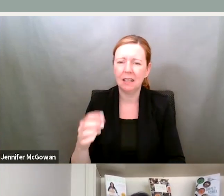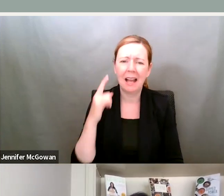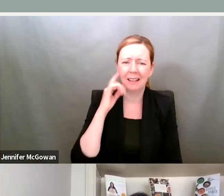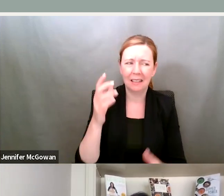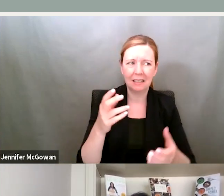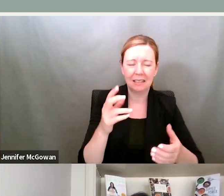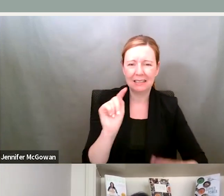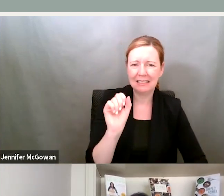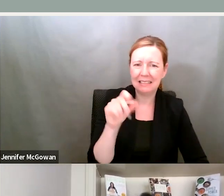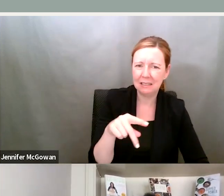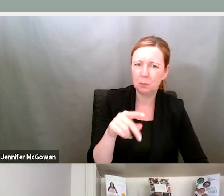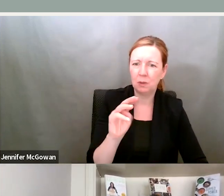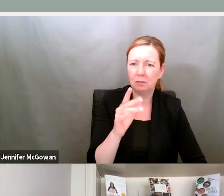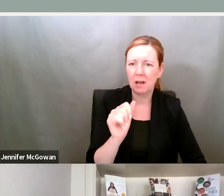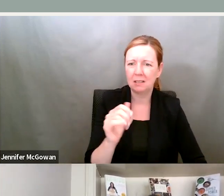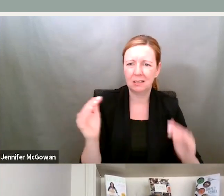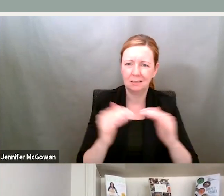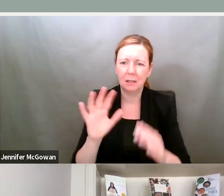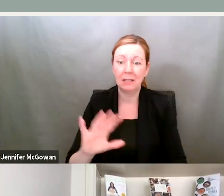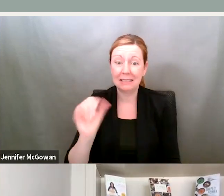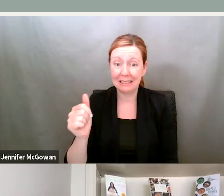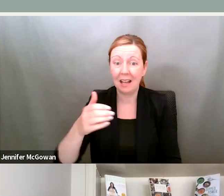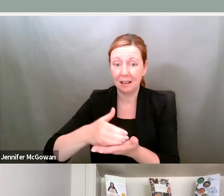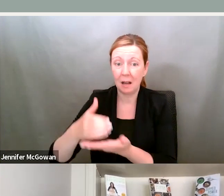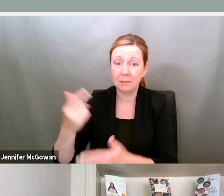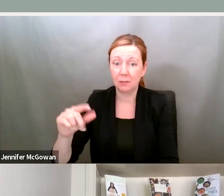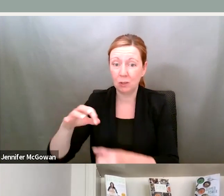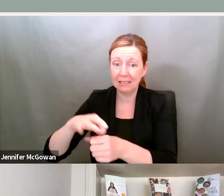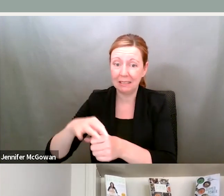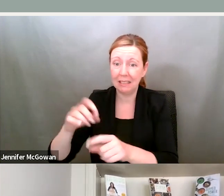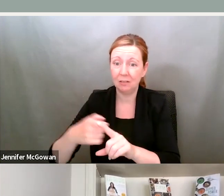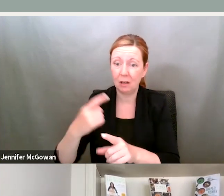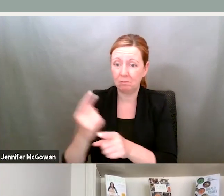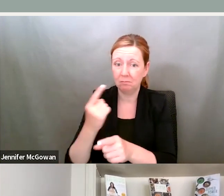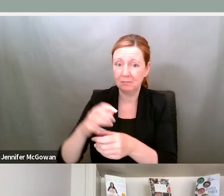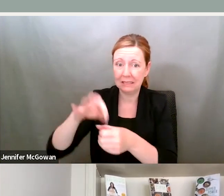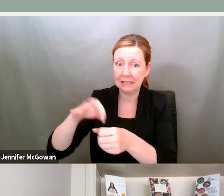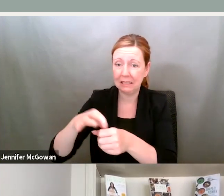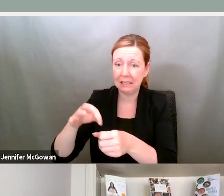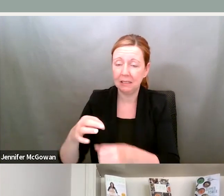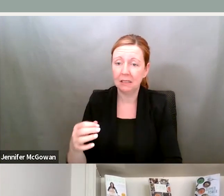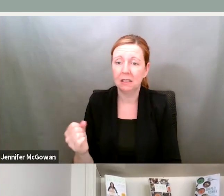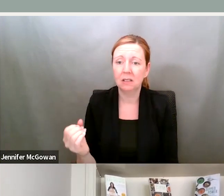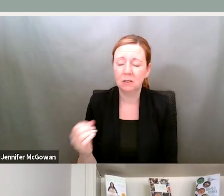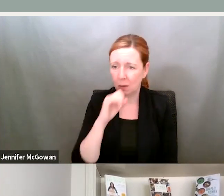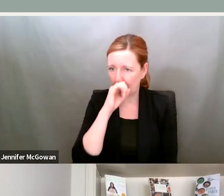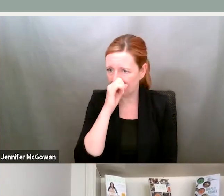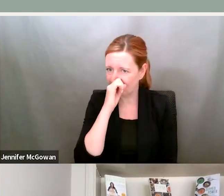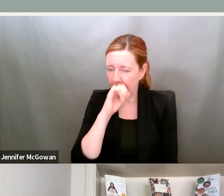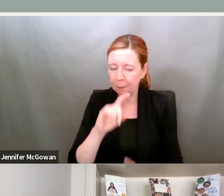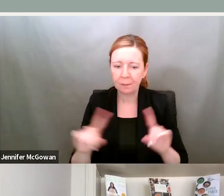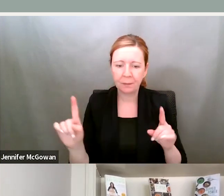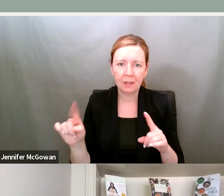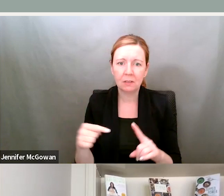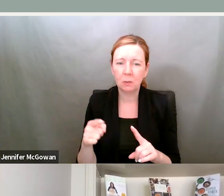matcha is equivalent to about 10 cups of green tea that you get from a regular tea bag. So the difference is, when